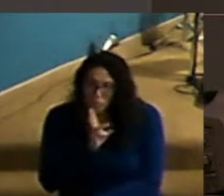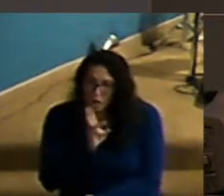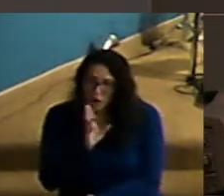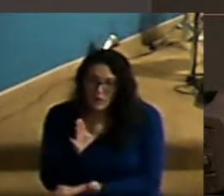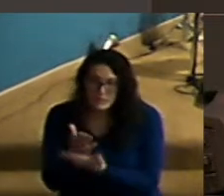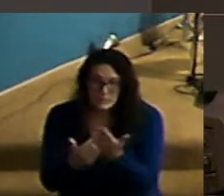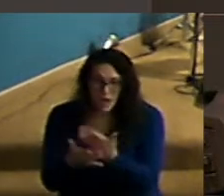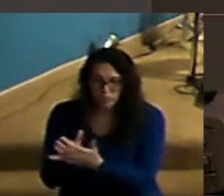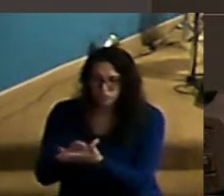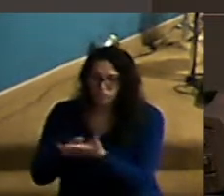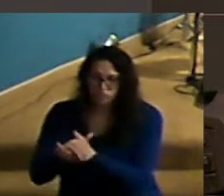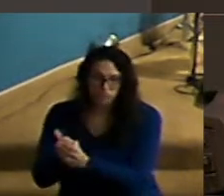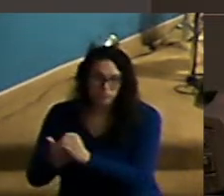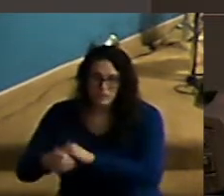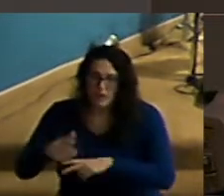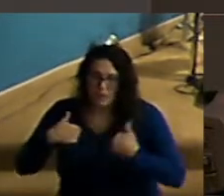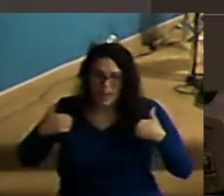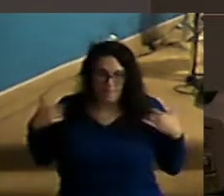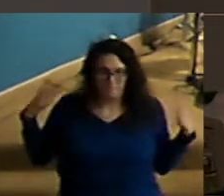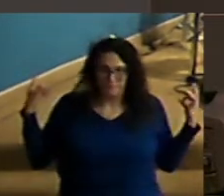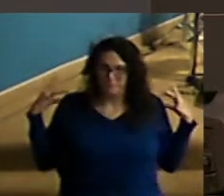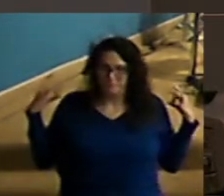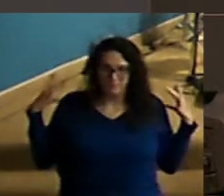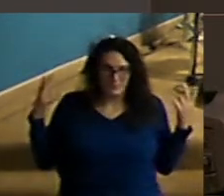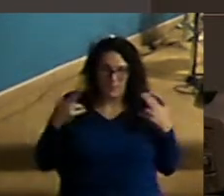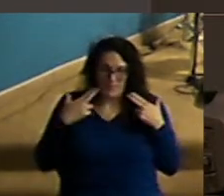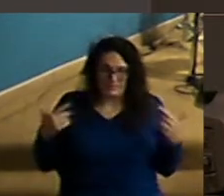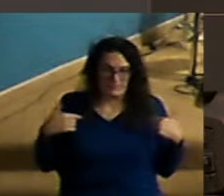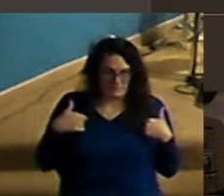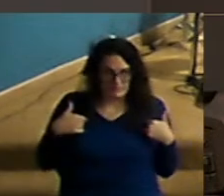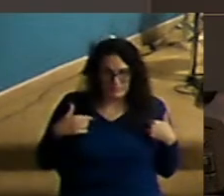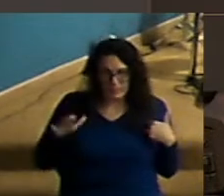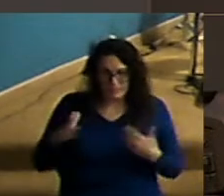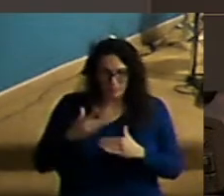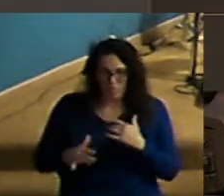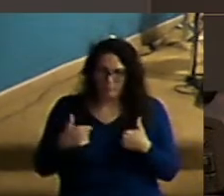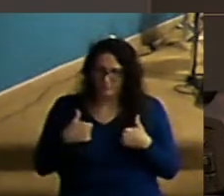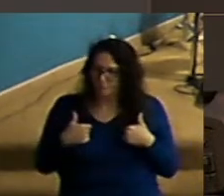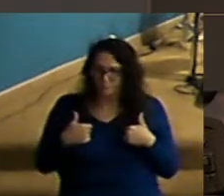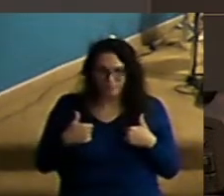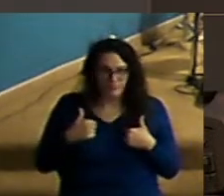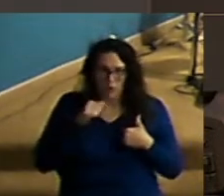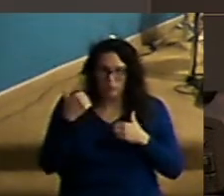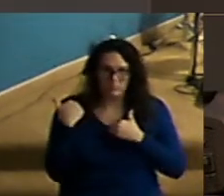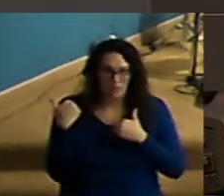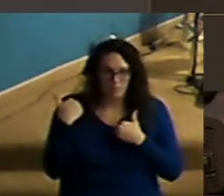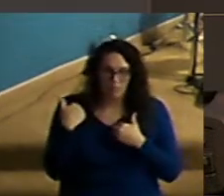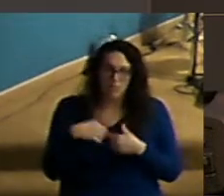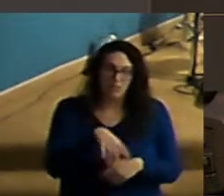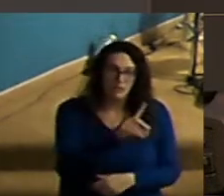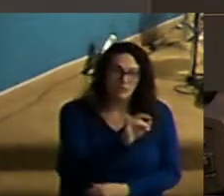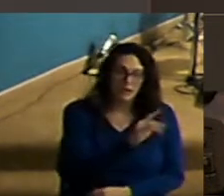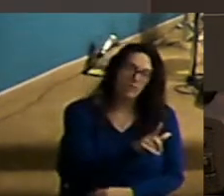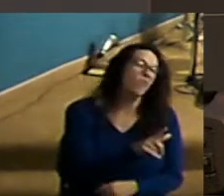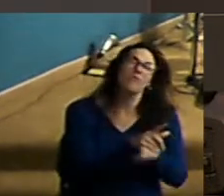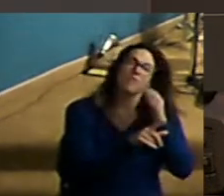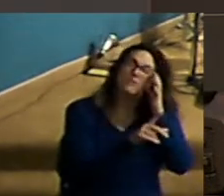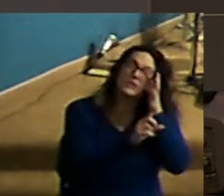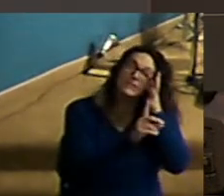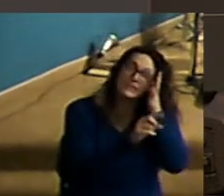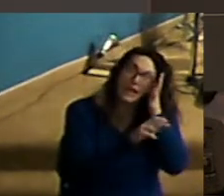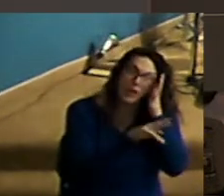washed his hands. I'm innocent of this man's blood. Darius sent Daniel to the lion's